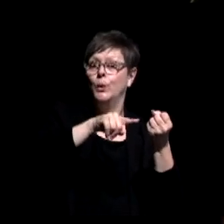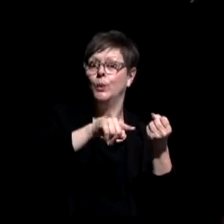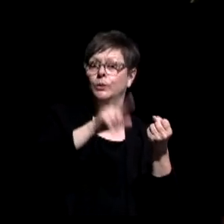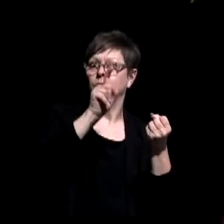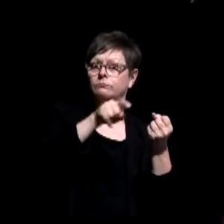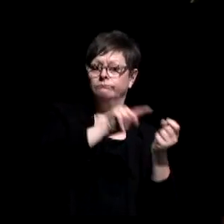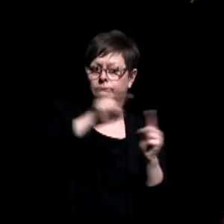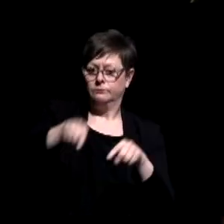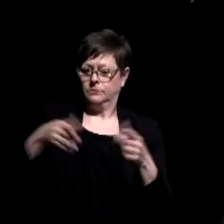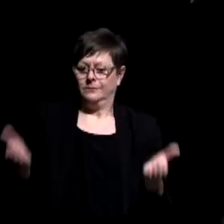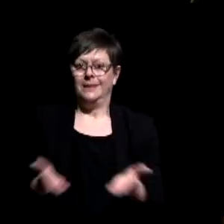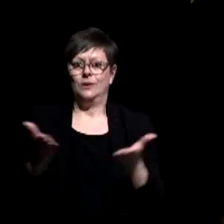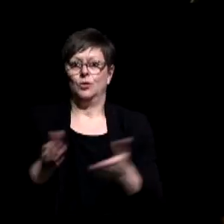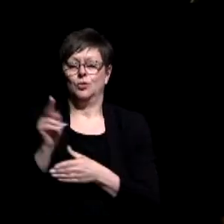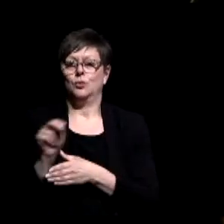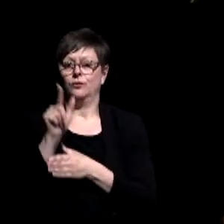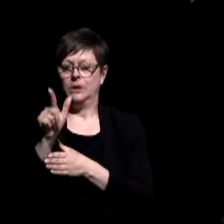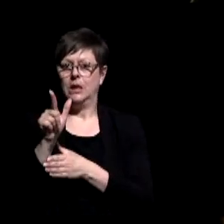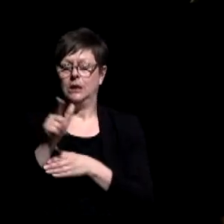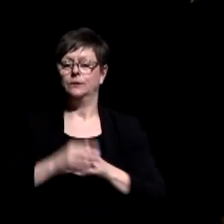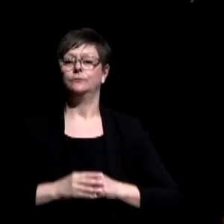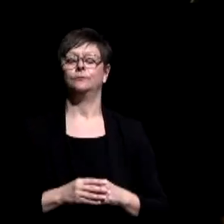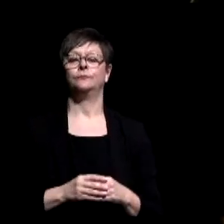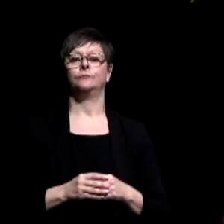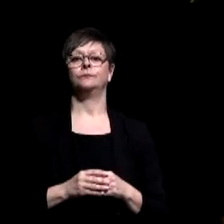the invasion of Ukraine.